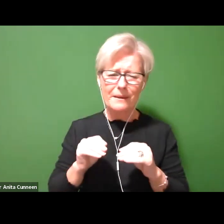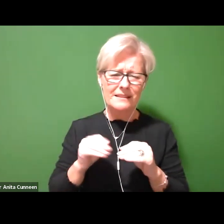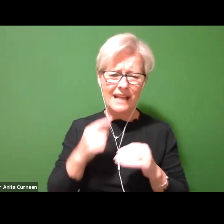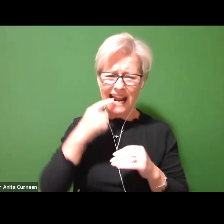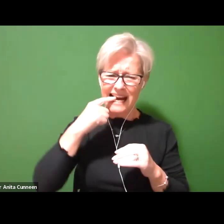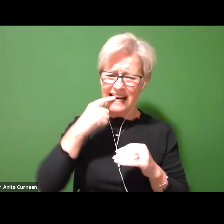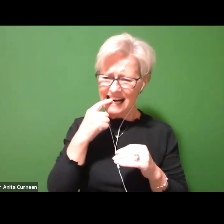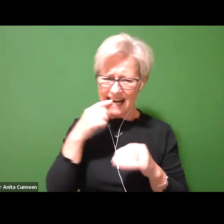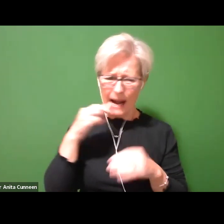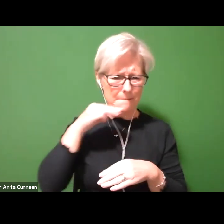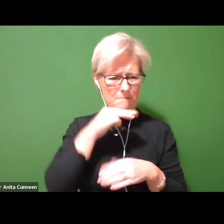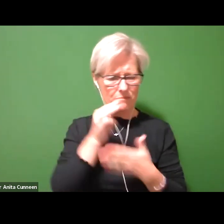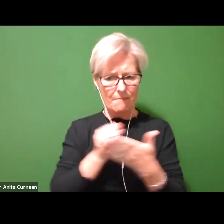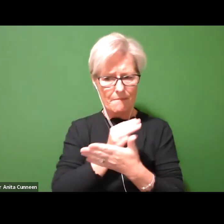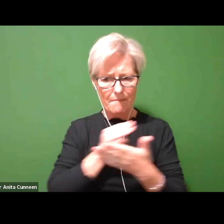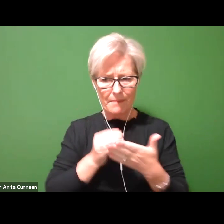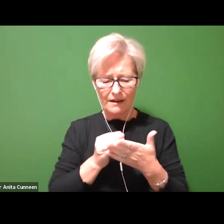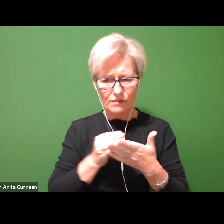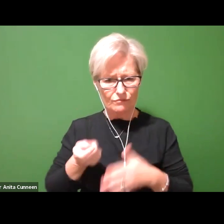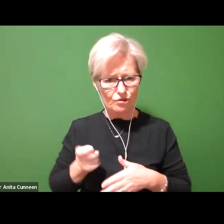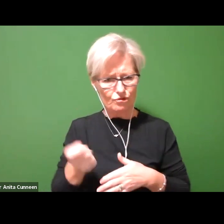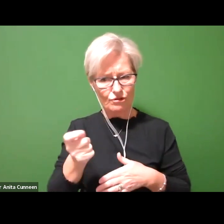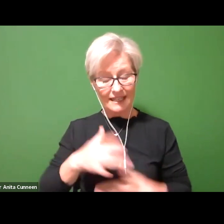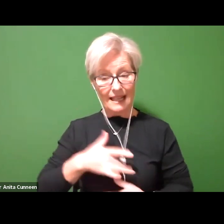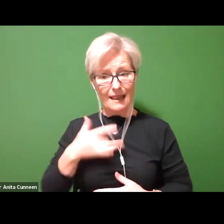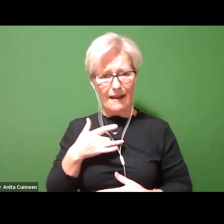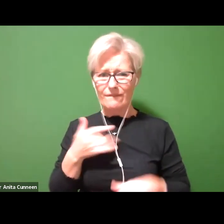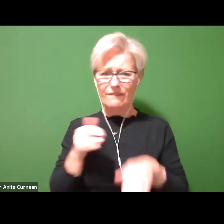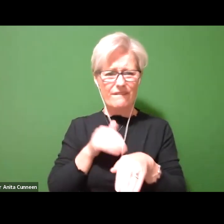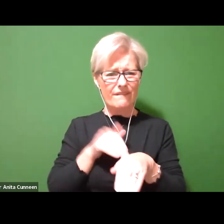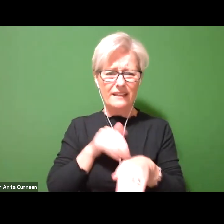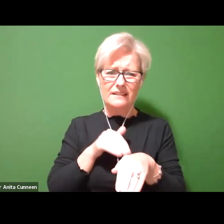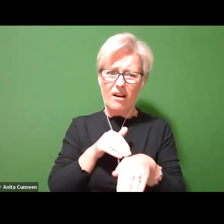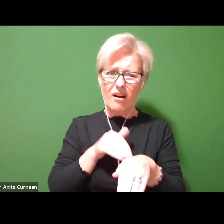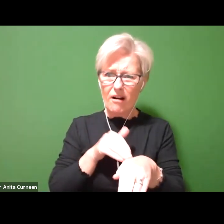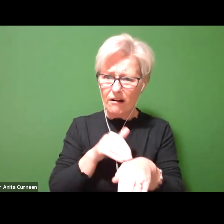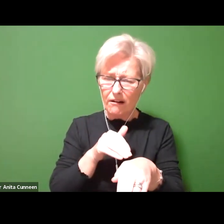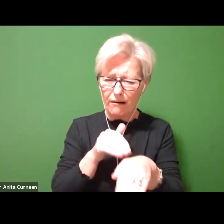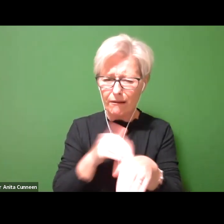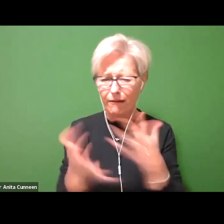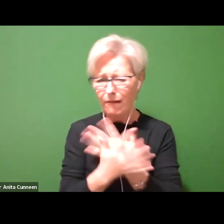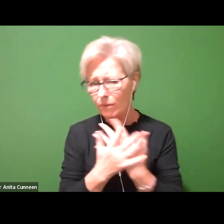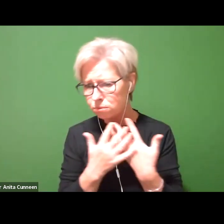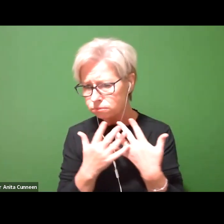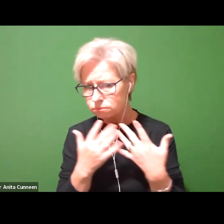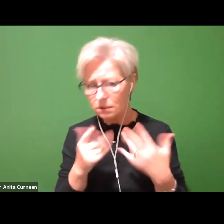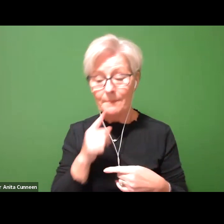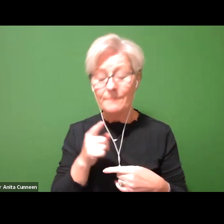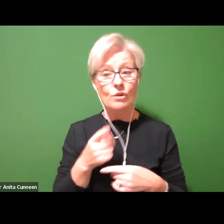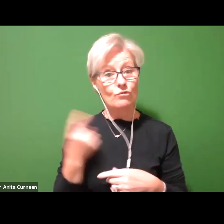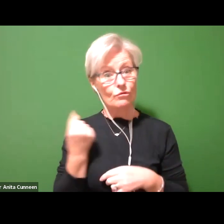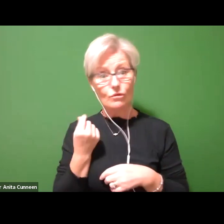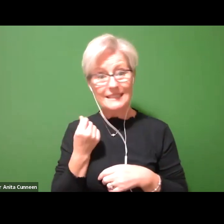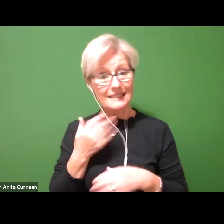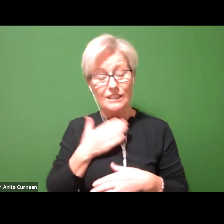woman's journey in life, and the effects can be so underestimated. Only in recent times it's been spoken about